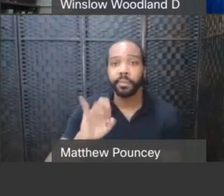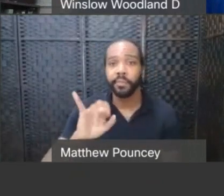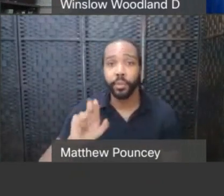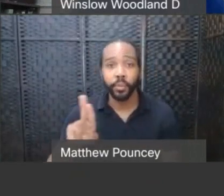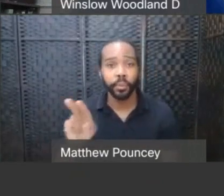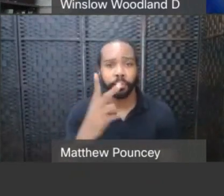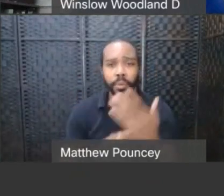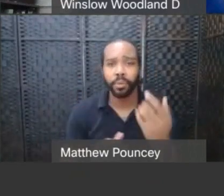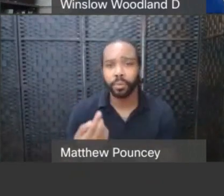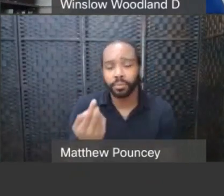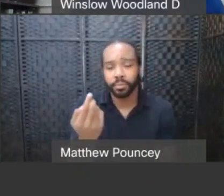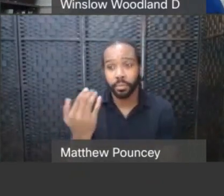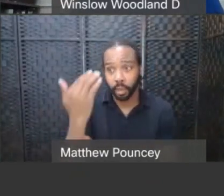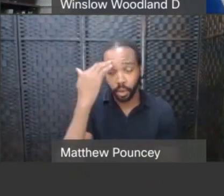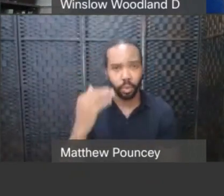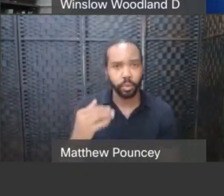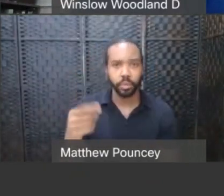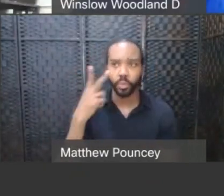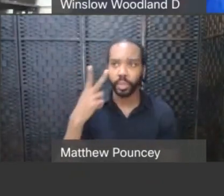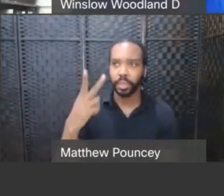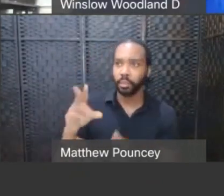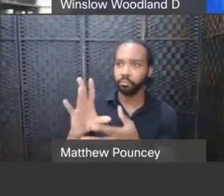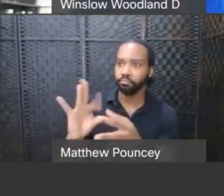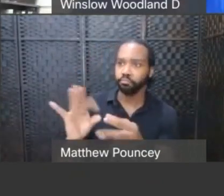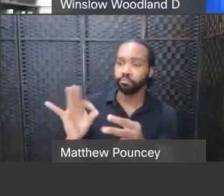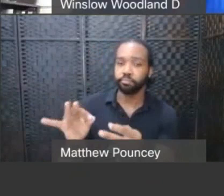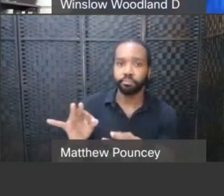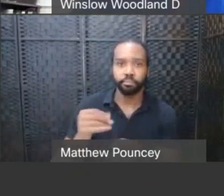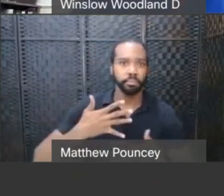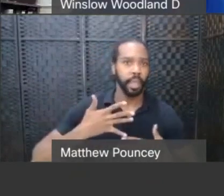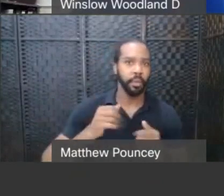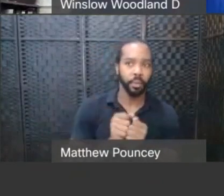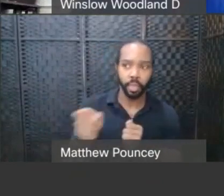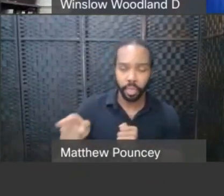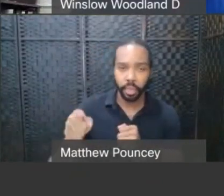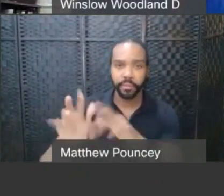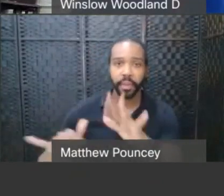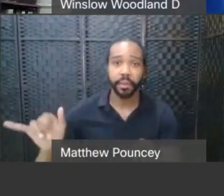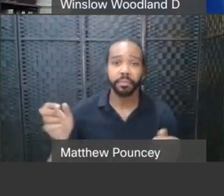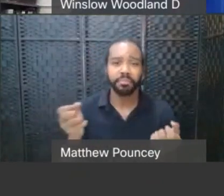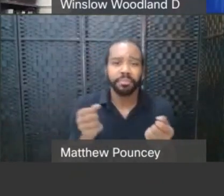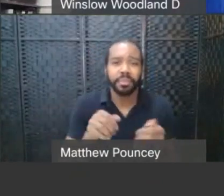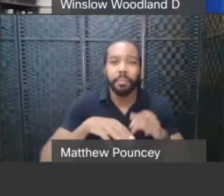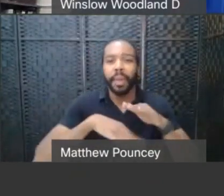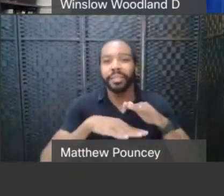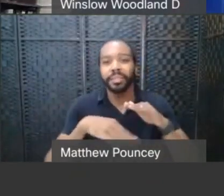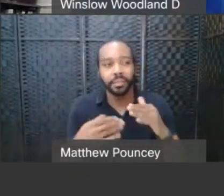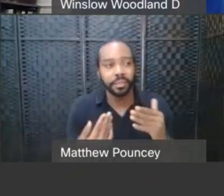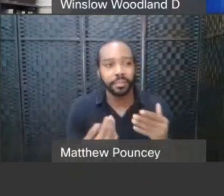the variant sound scary, the basic things that we do to avoid getting sick also still work. But vaccination,